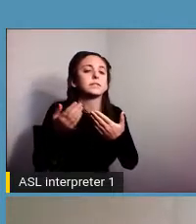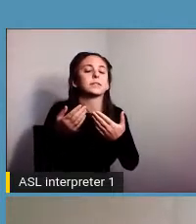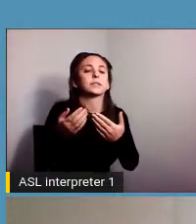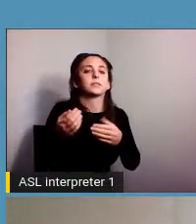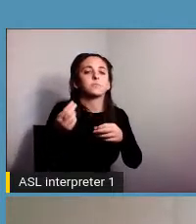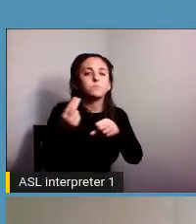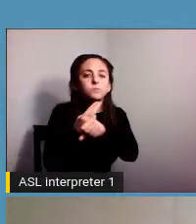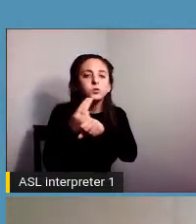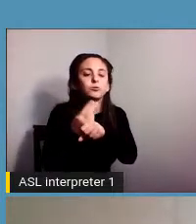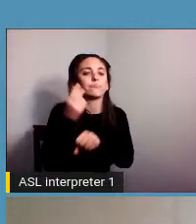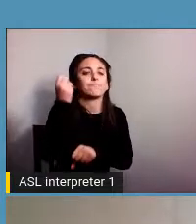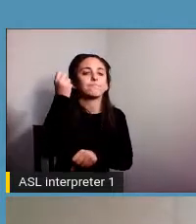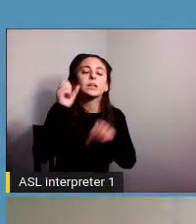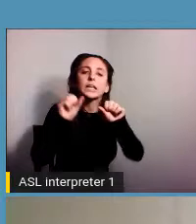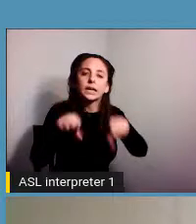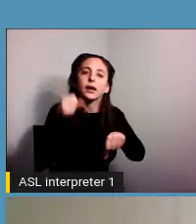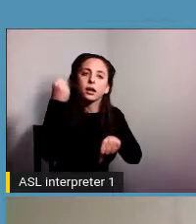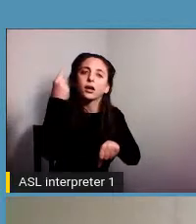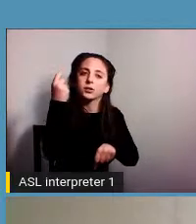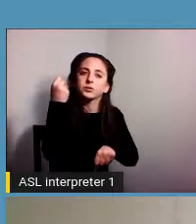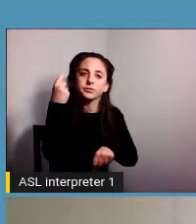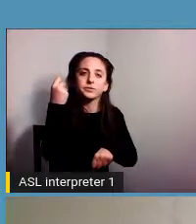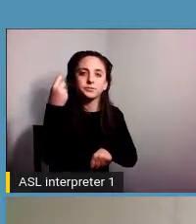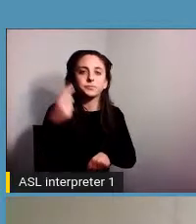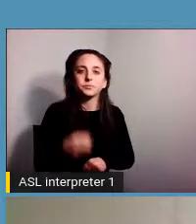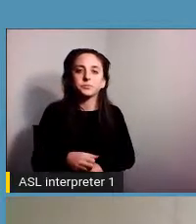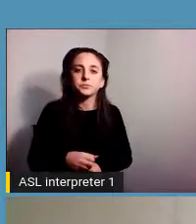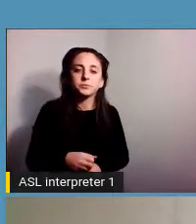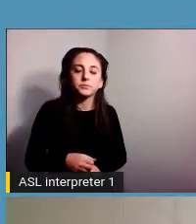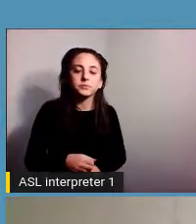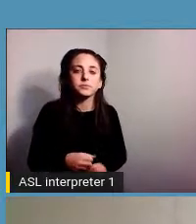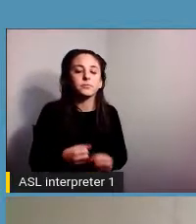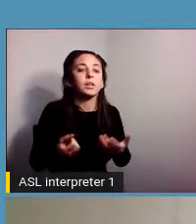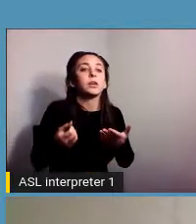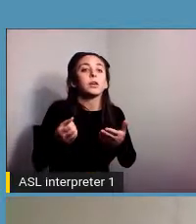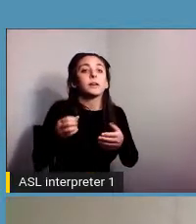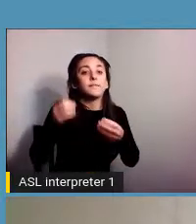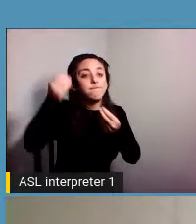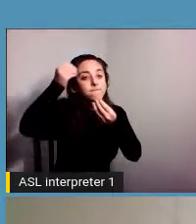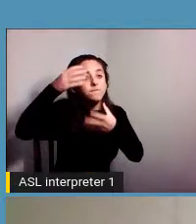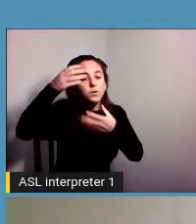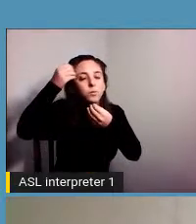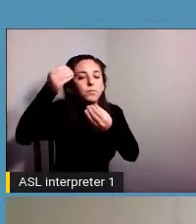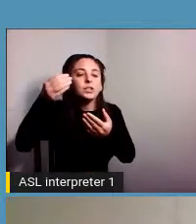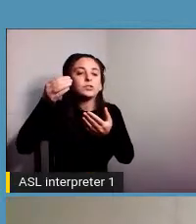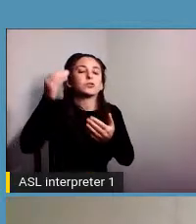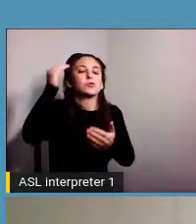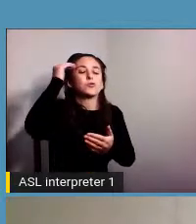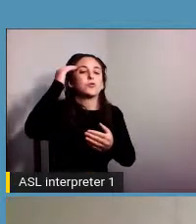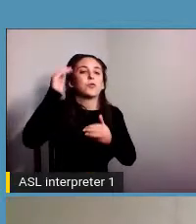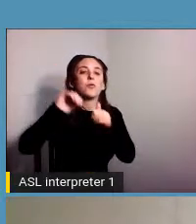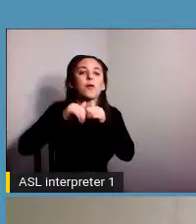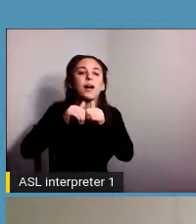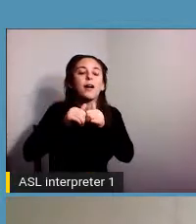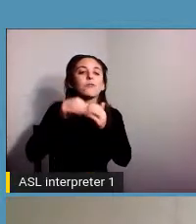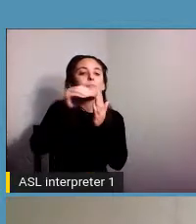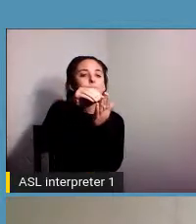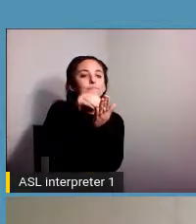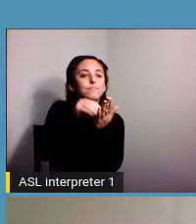language use and the way that you would enter information in a